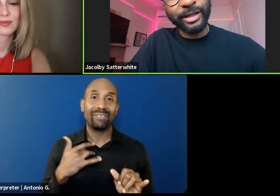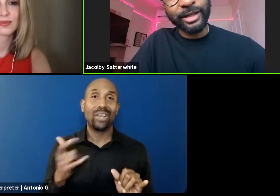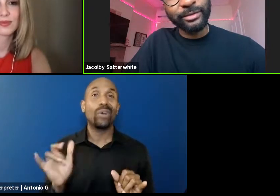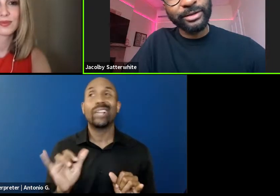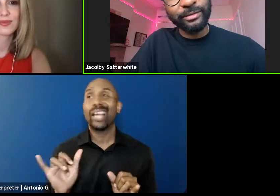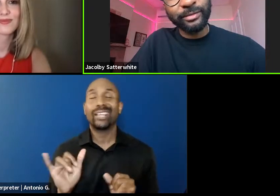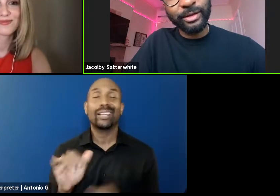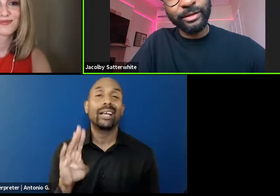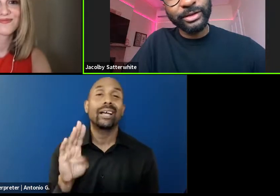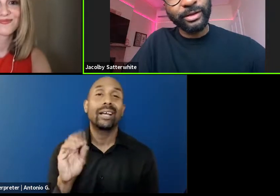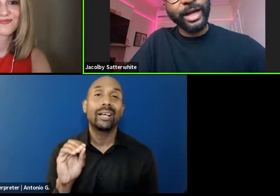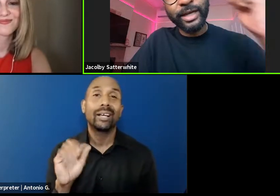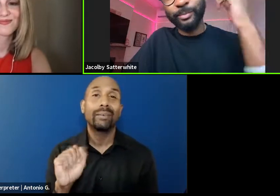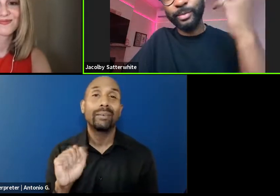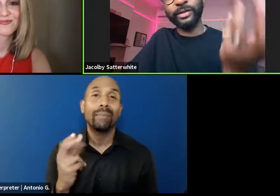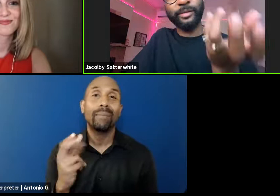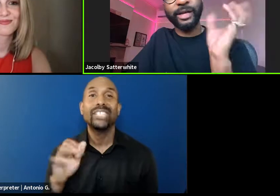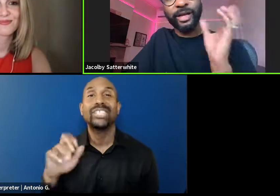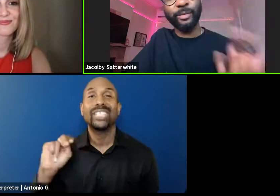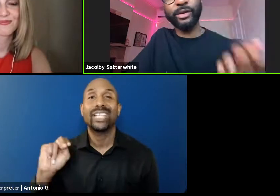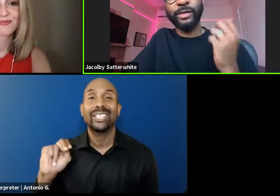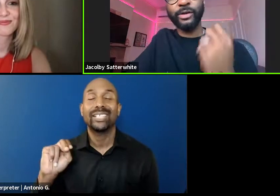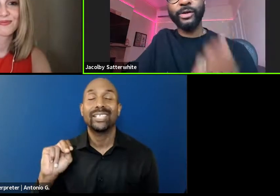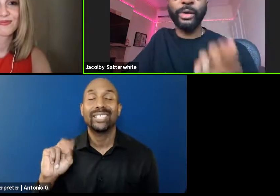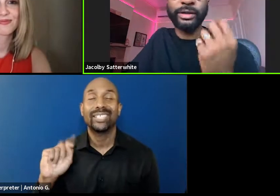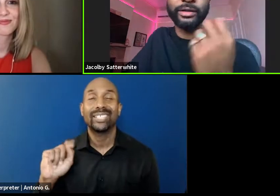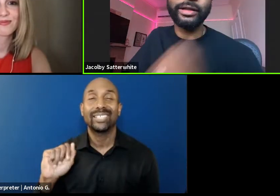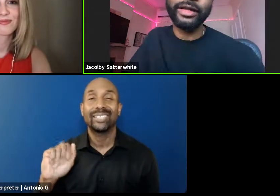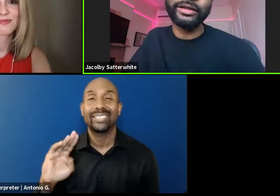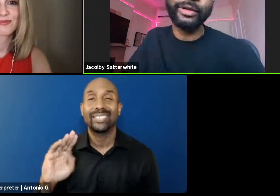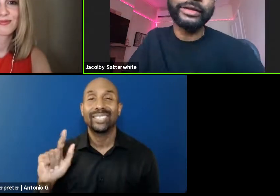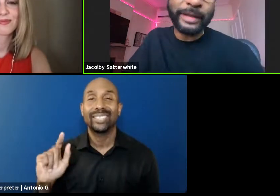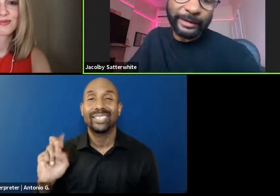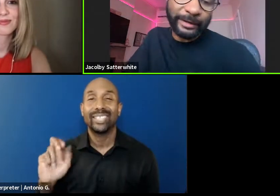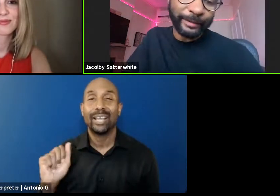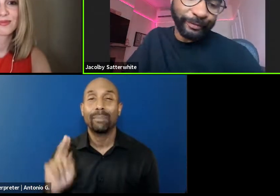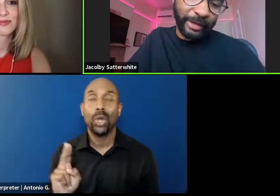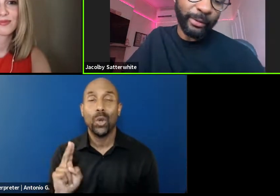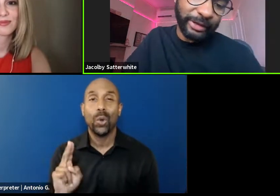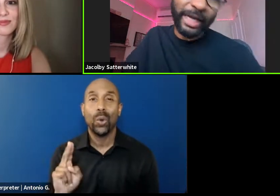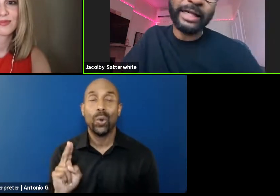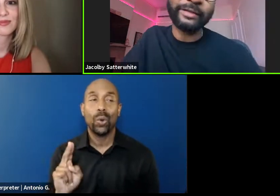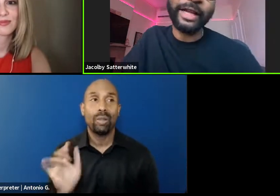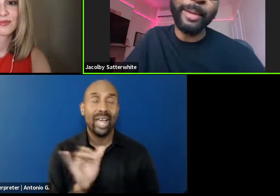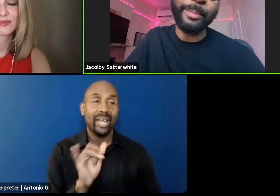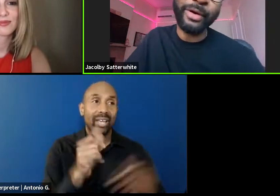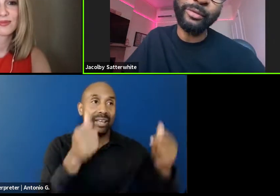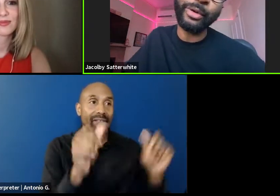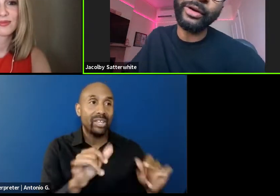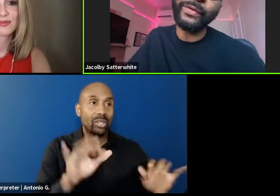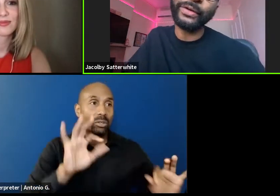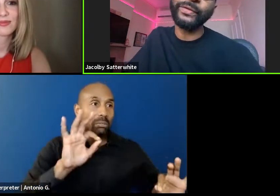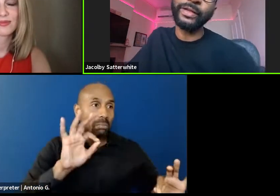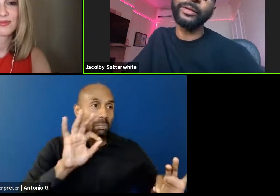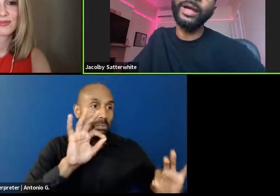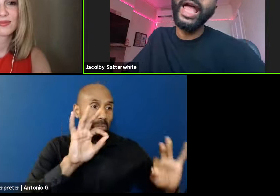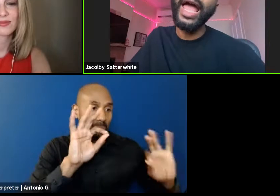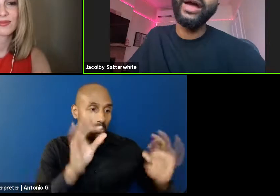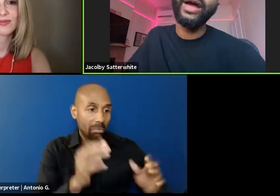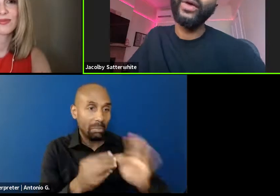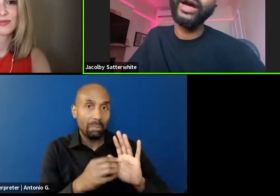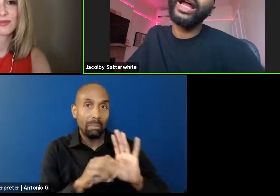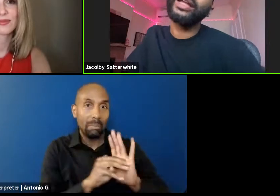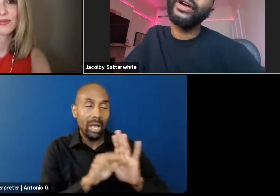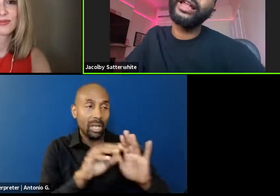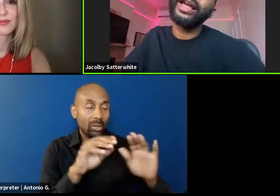tableau, like it was surreal. So I had pulled out my camera and I recorded a lot of the protest, and that was kind of like my mood board for the film.